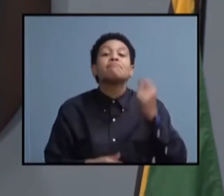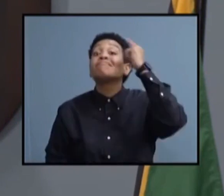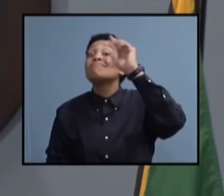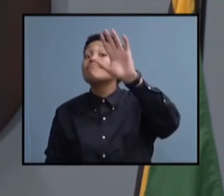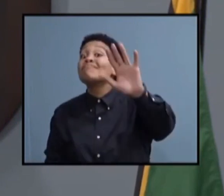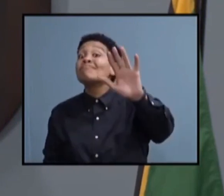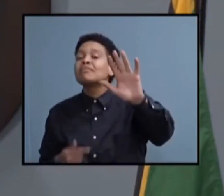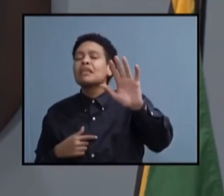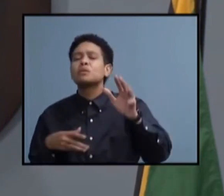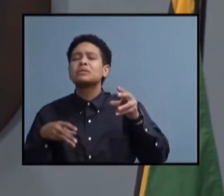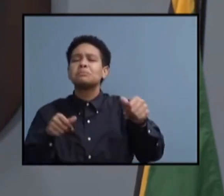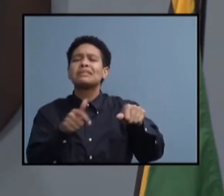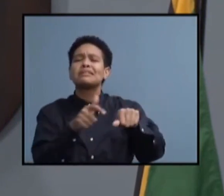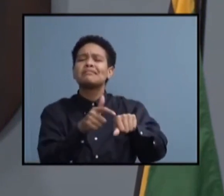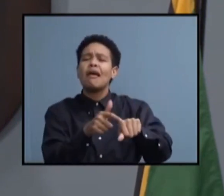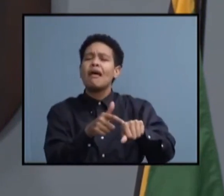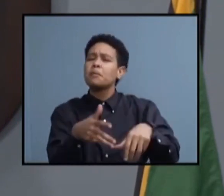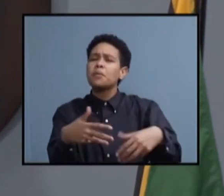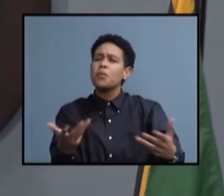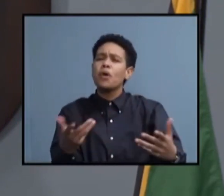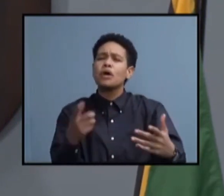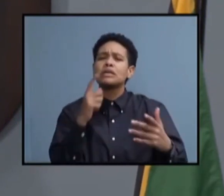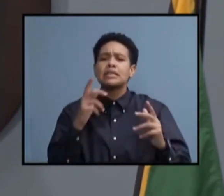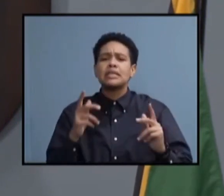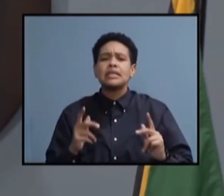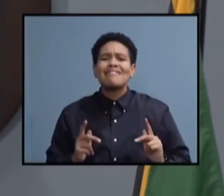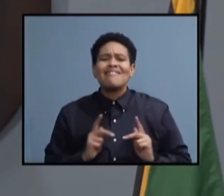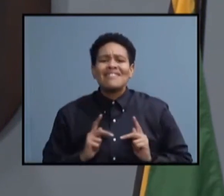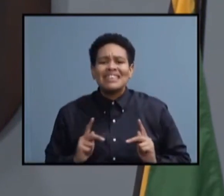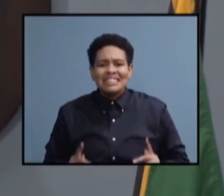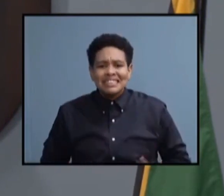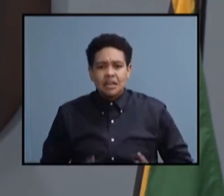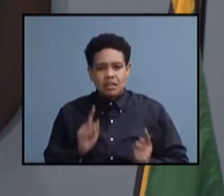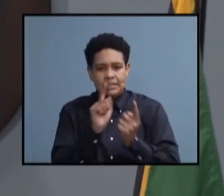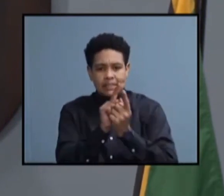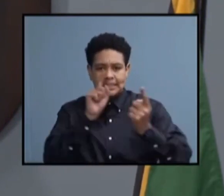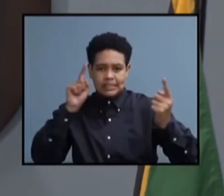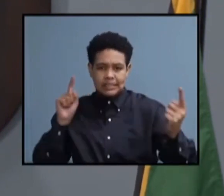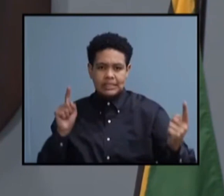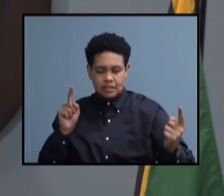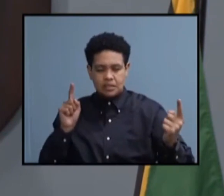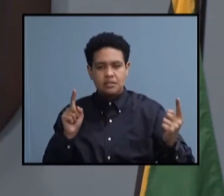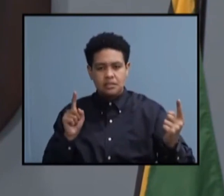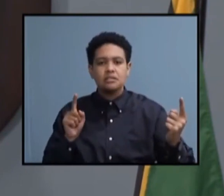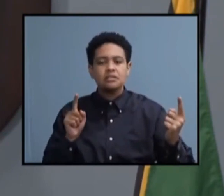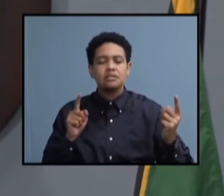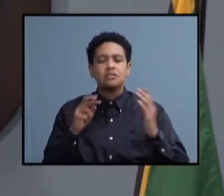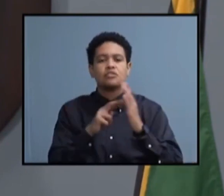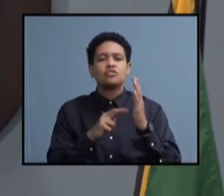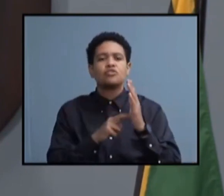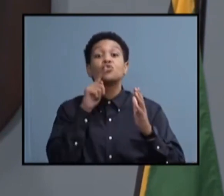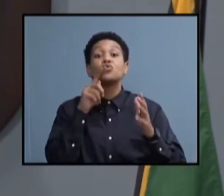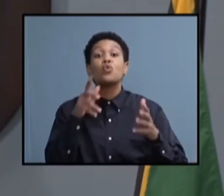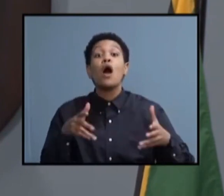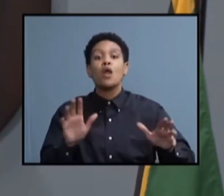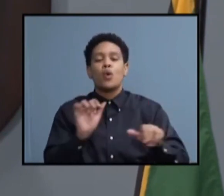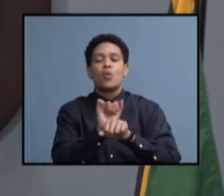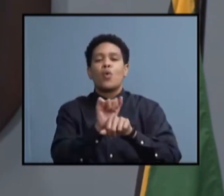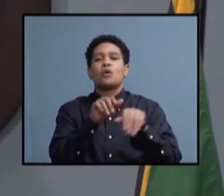little time on the physical distancing measures to facilitate workers at the workplace.